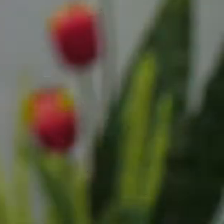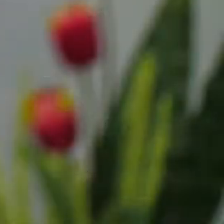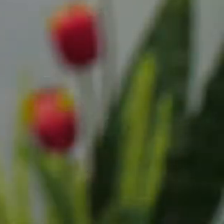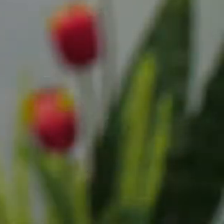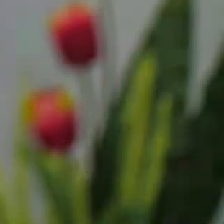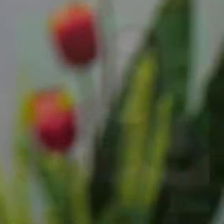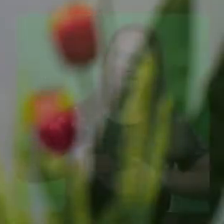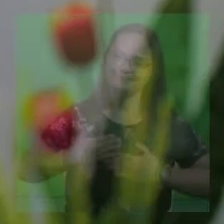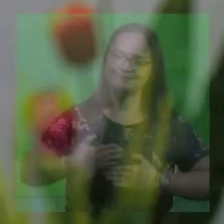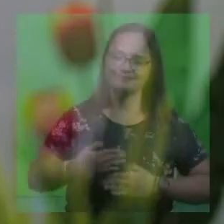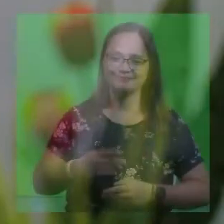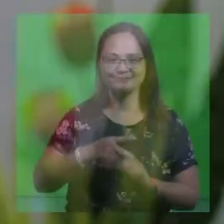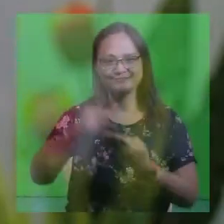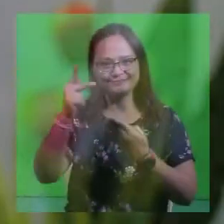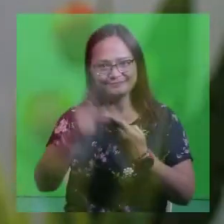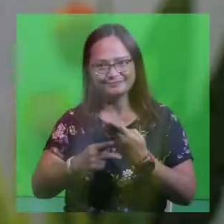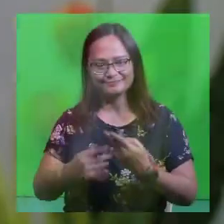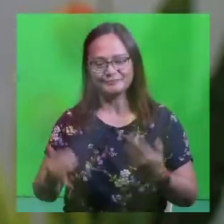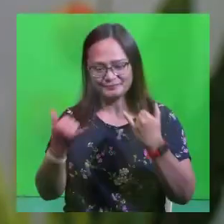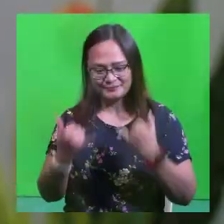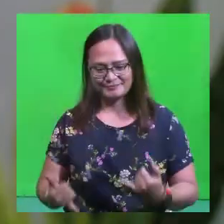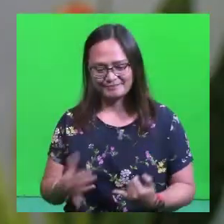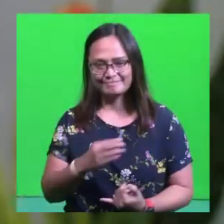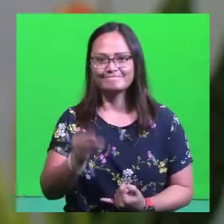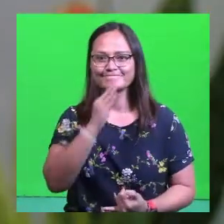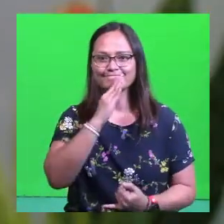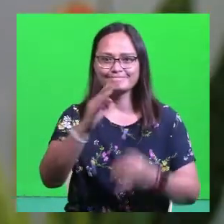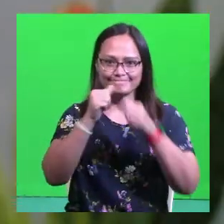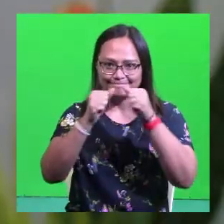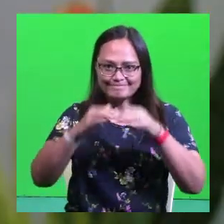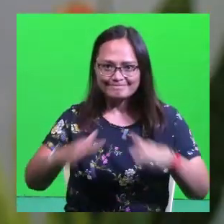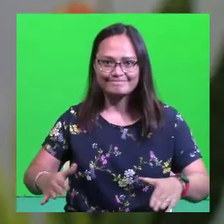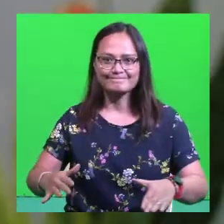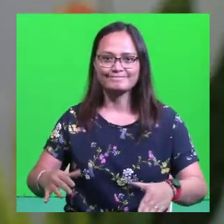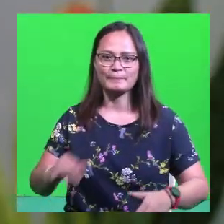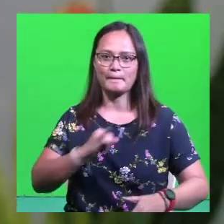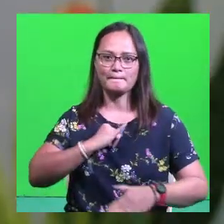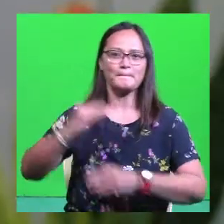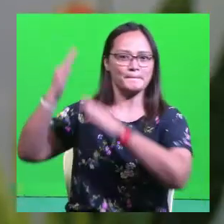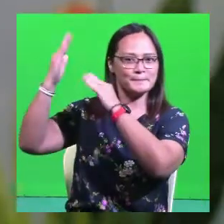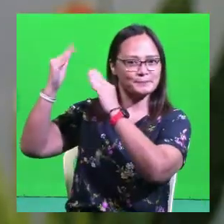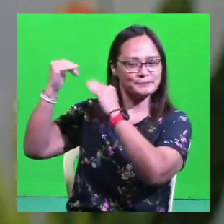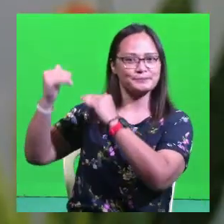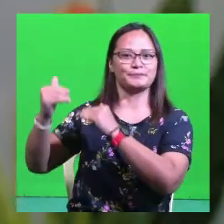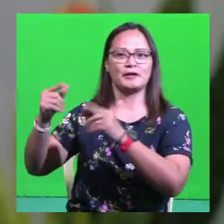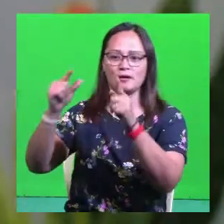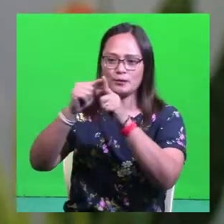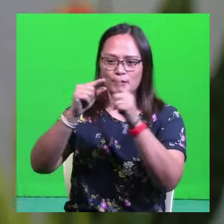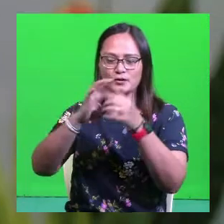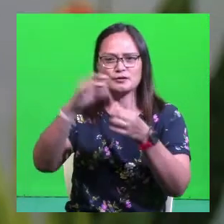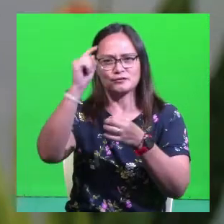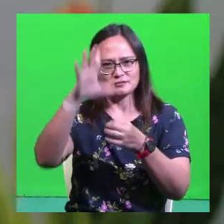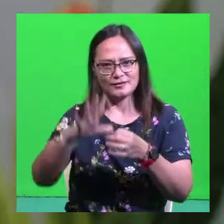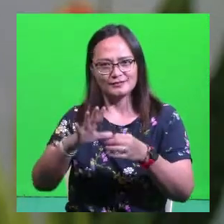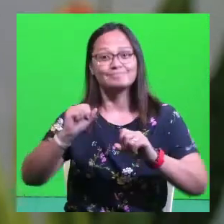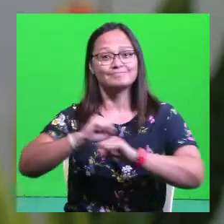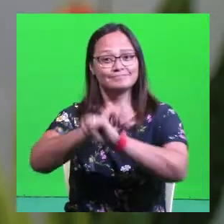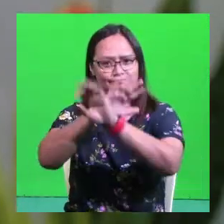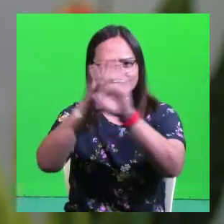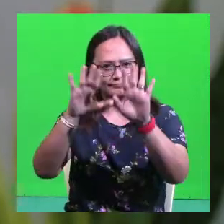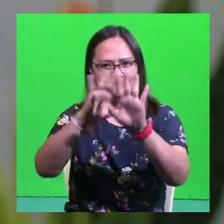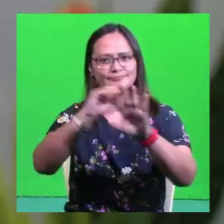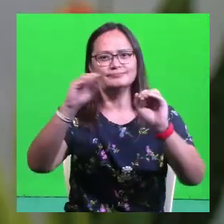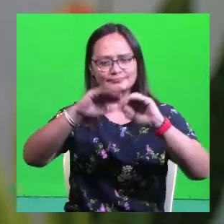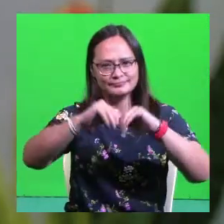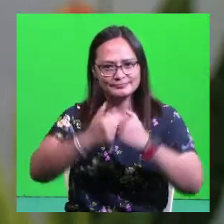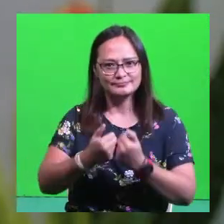hope you enjoyed our program today. I hope you were blessed. But one thing about this, I hope that the Word of God came so clear,